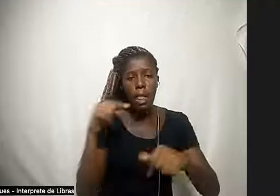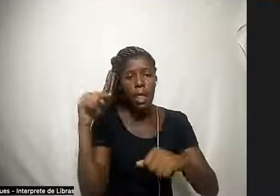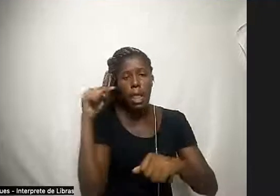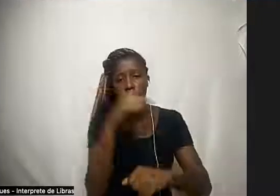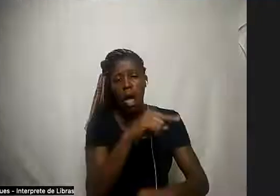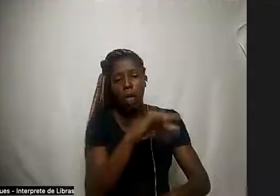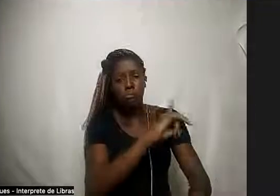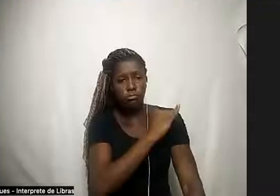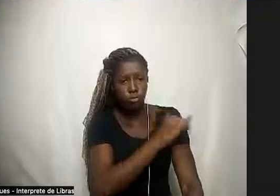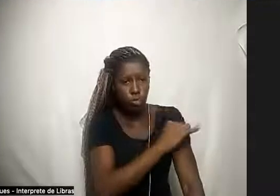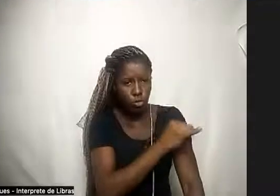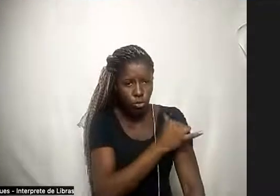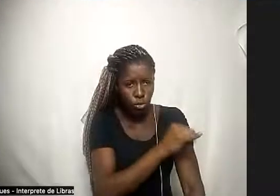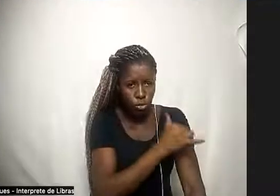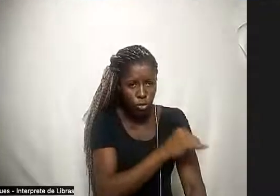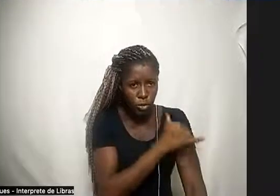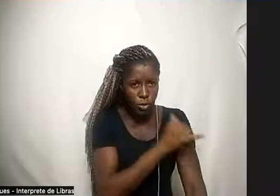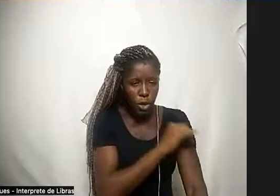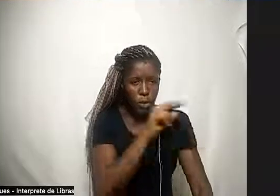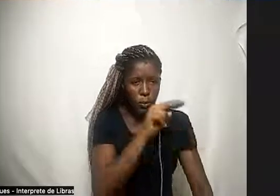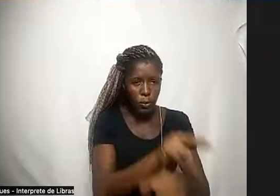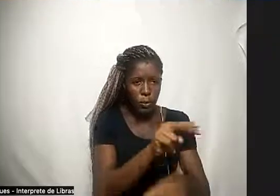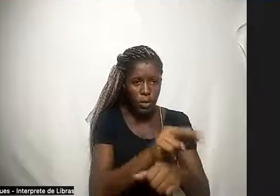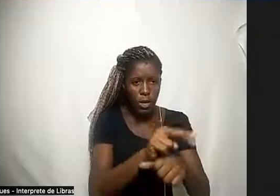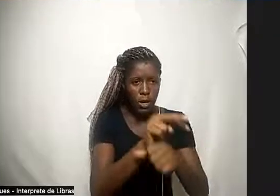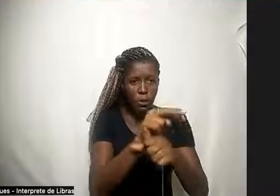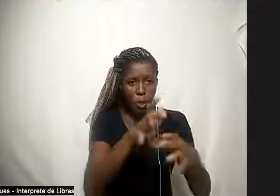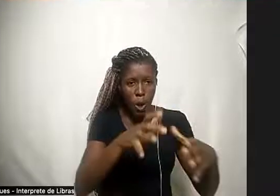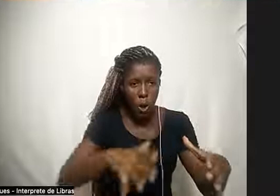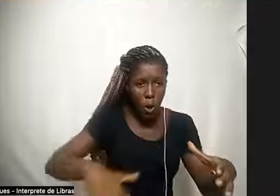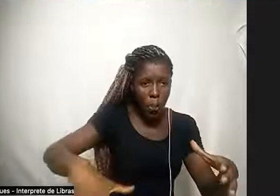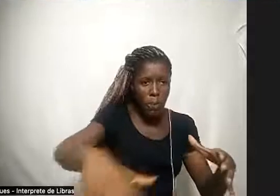Bay, starting on the hills, protecting the hydrographic,